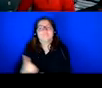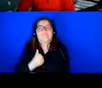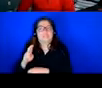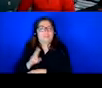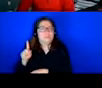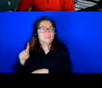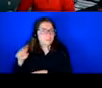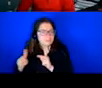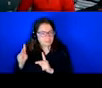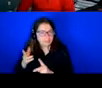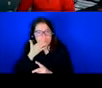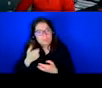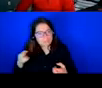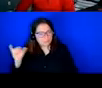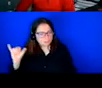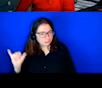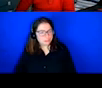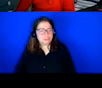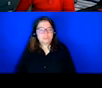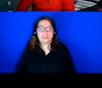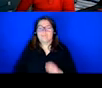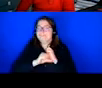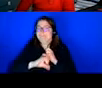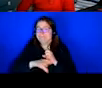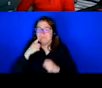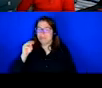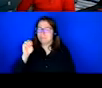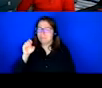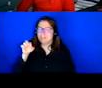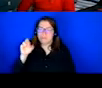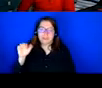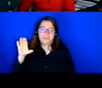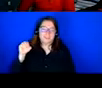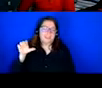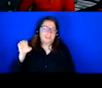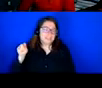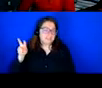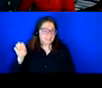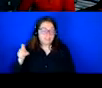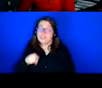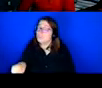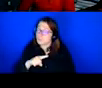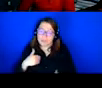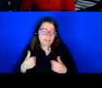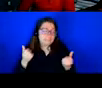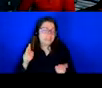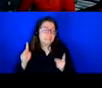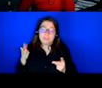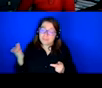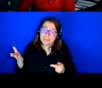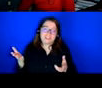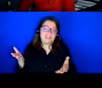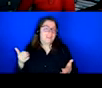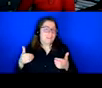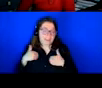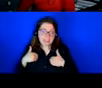So another plug for the Meliora Collective. I mean, you have a lot of people in there that have, you know,